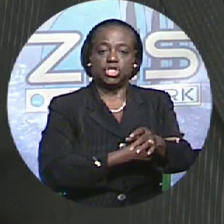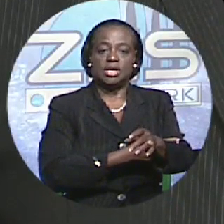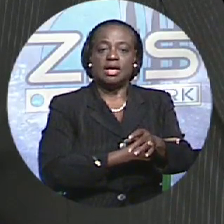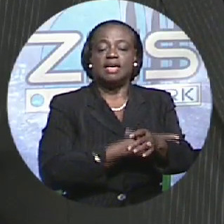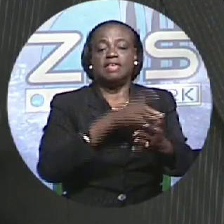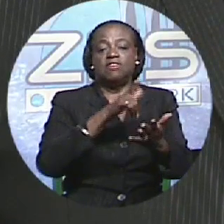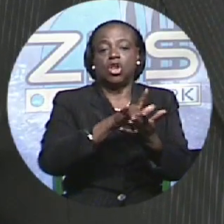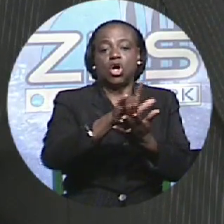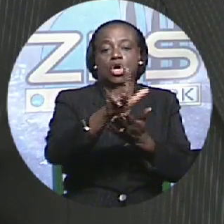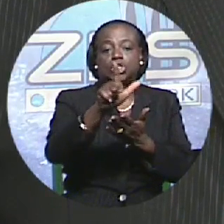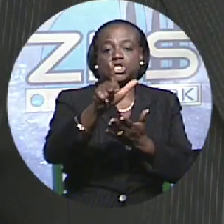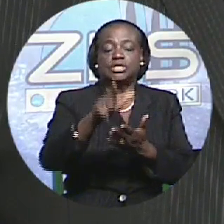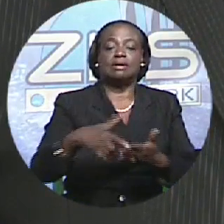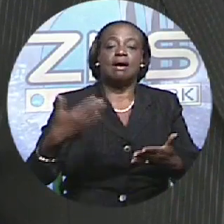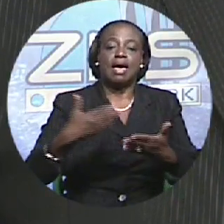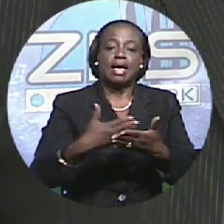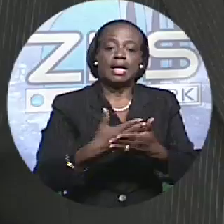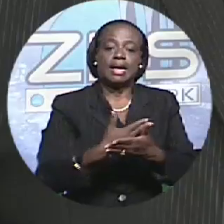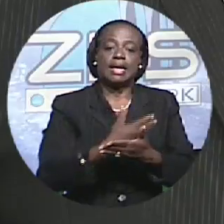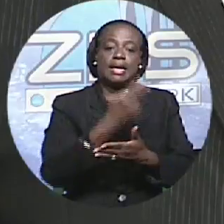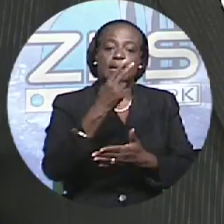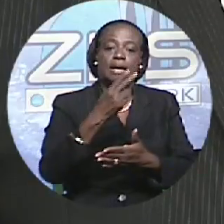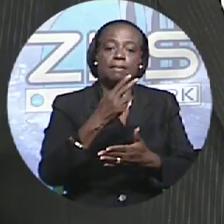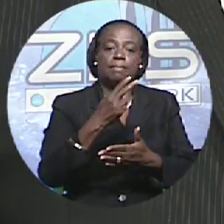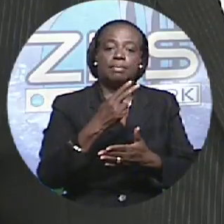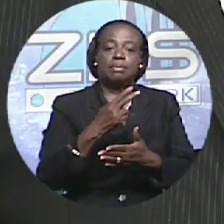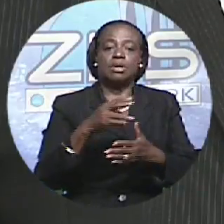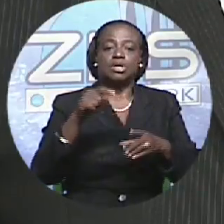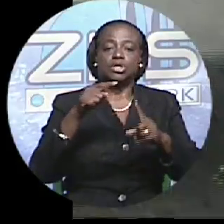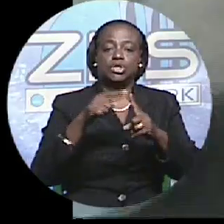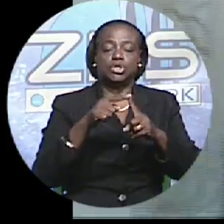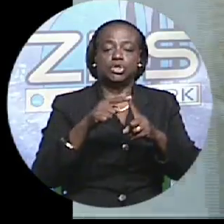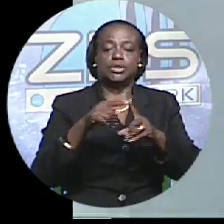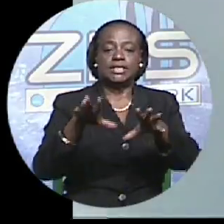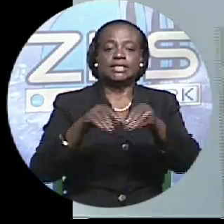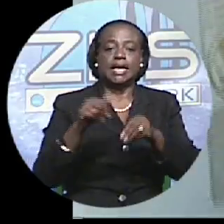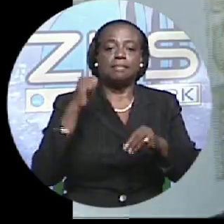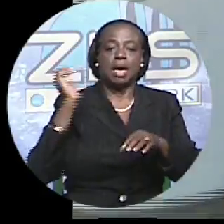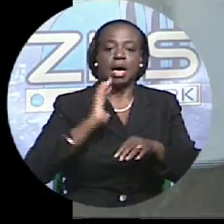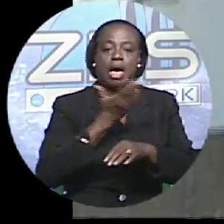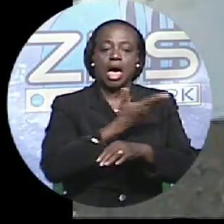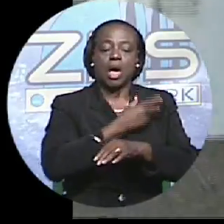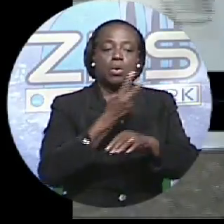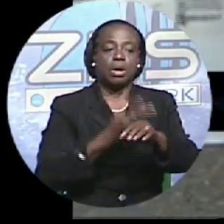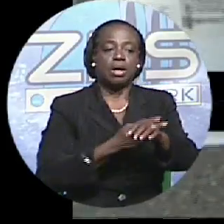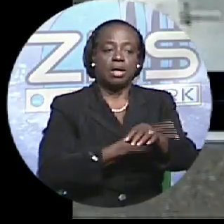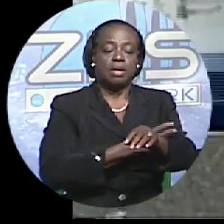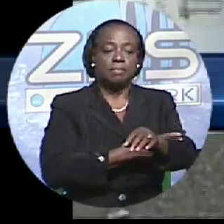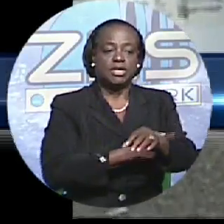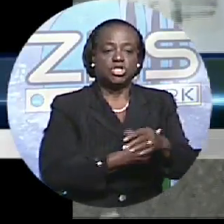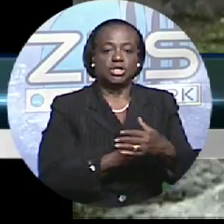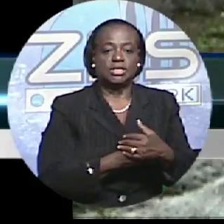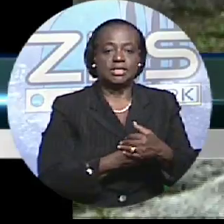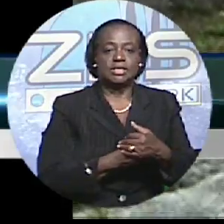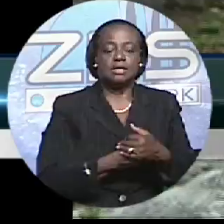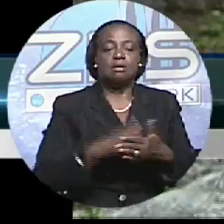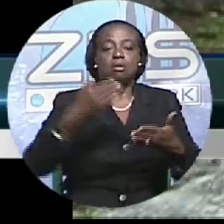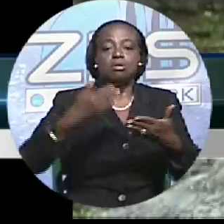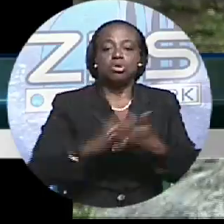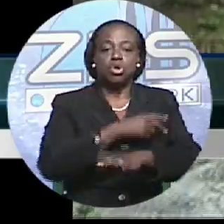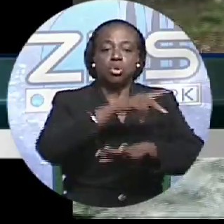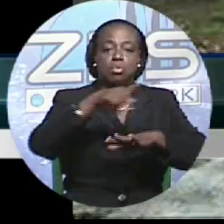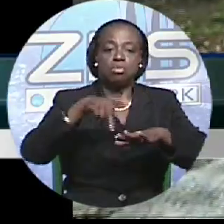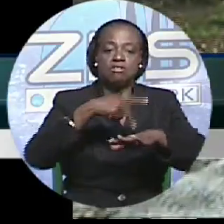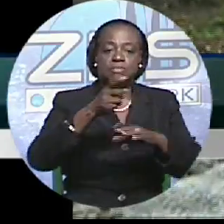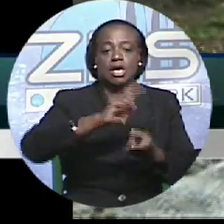cleanup campaign to take back our beaches. Residents can expect to see New Providence transformed into a cleaner, more